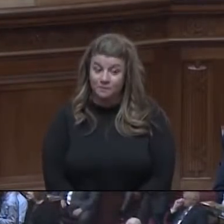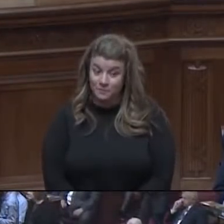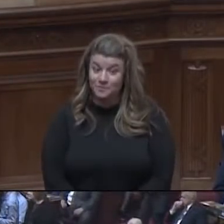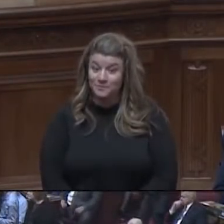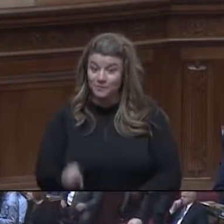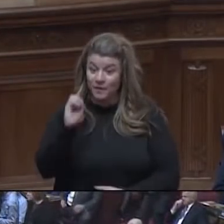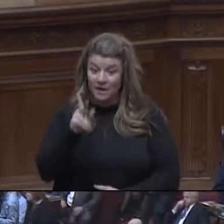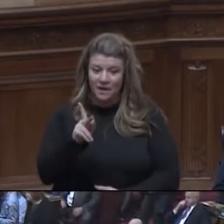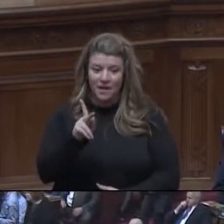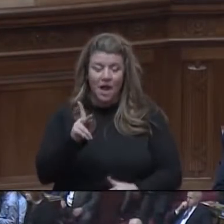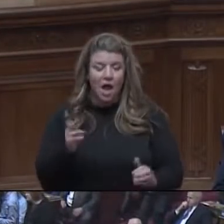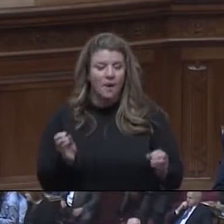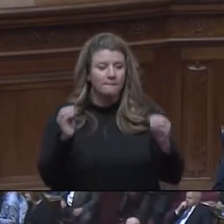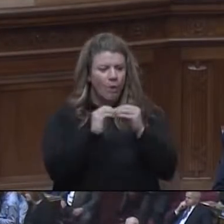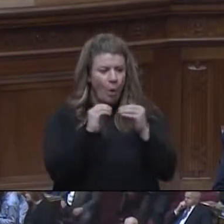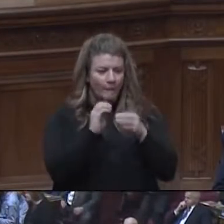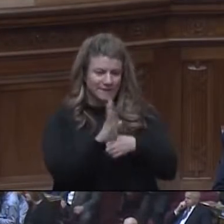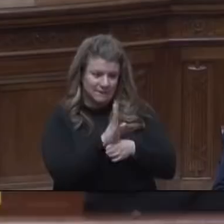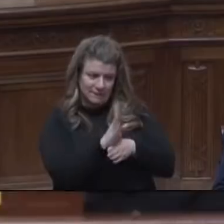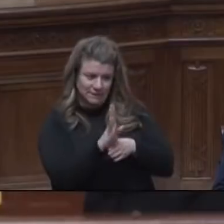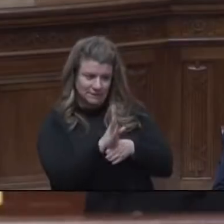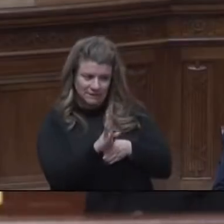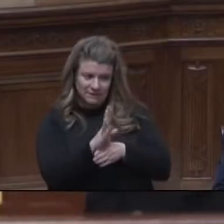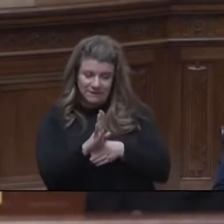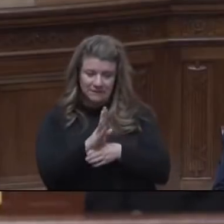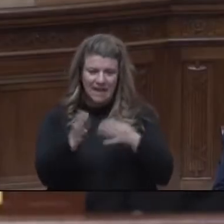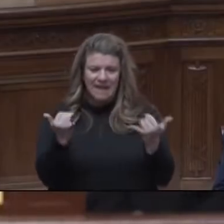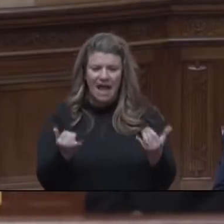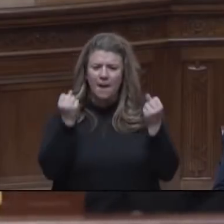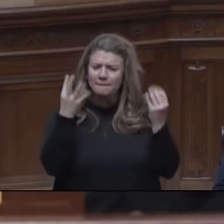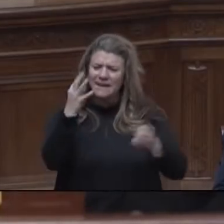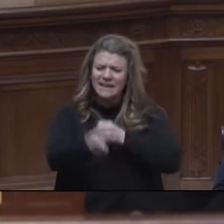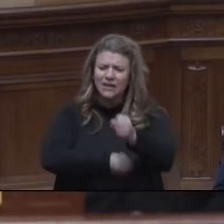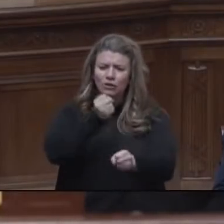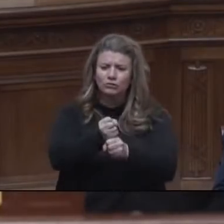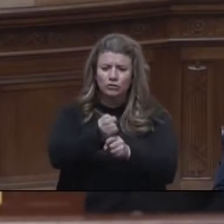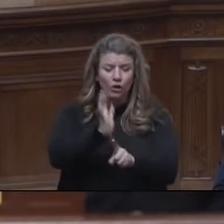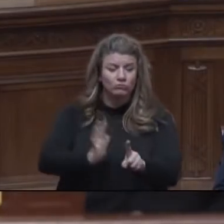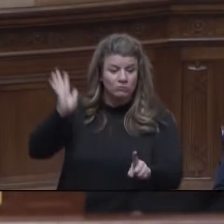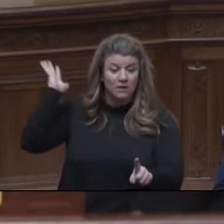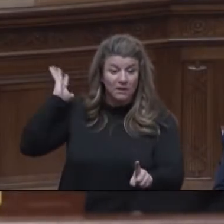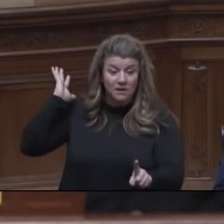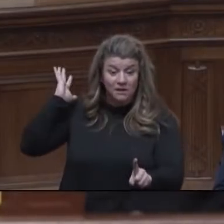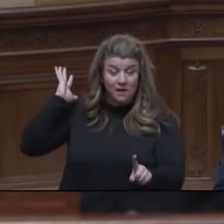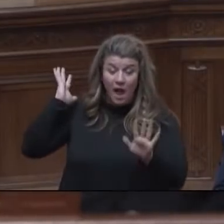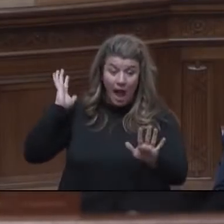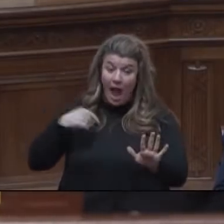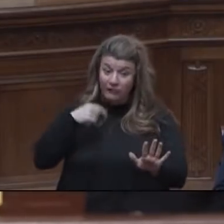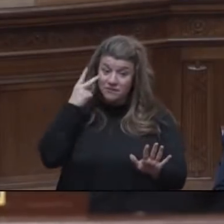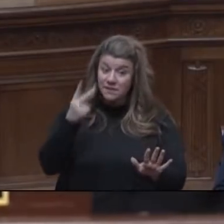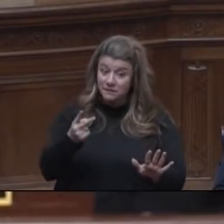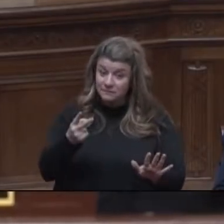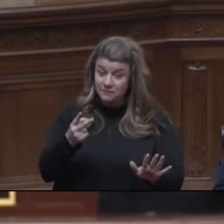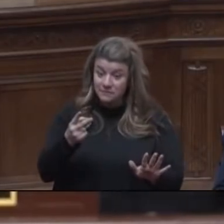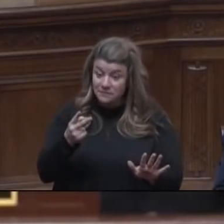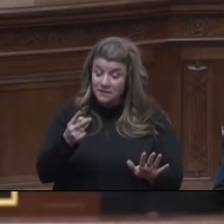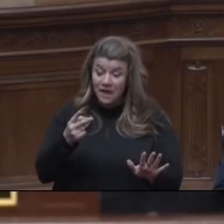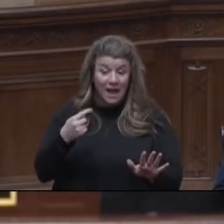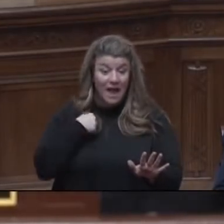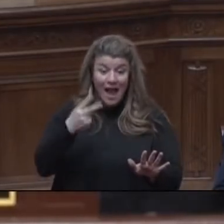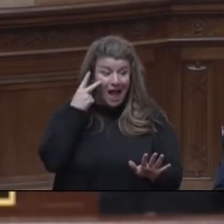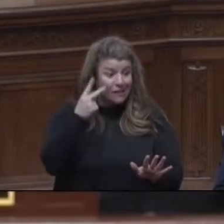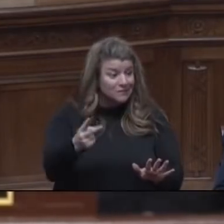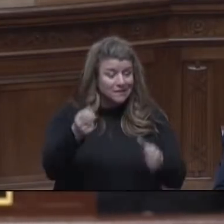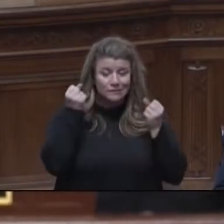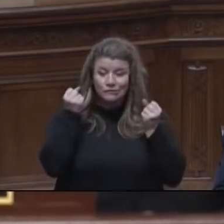Okay, more of the business. Years ago, now I've seen this. I've seen this